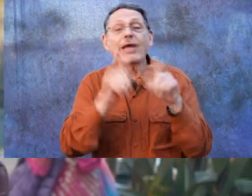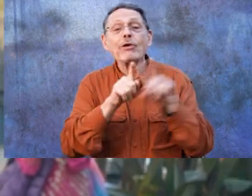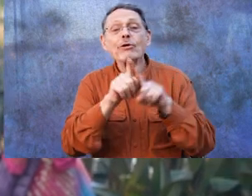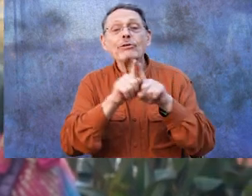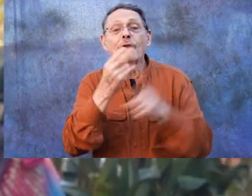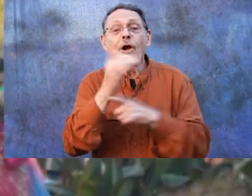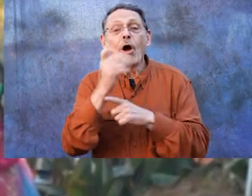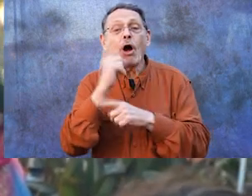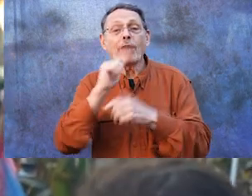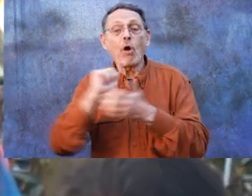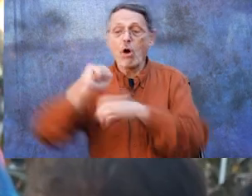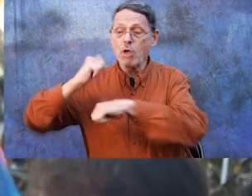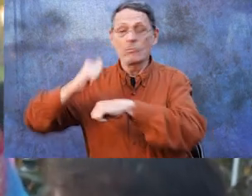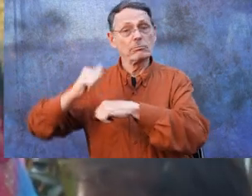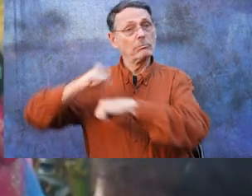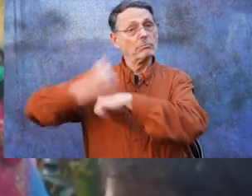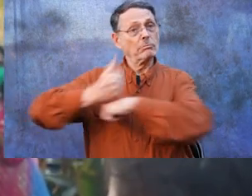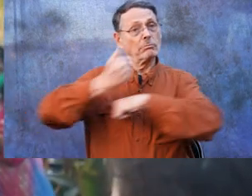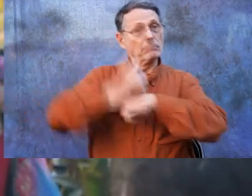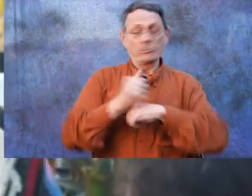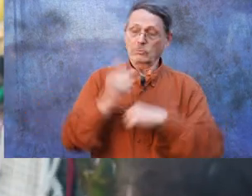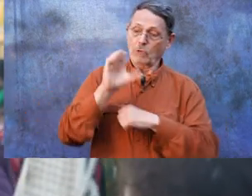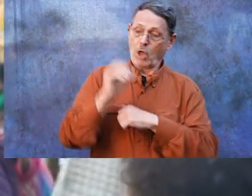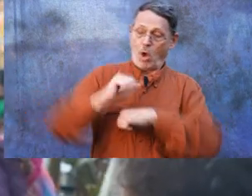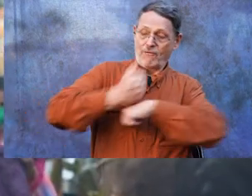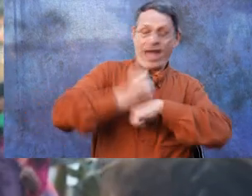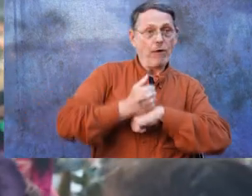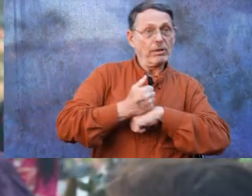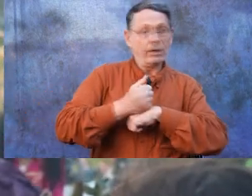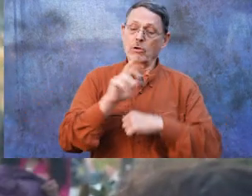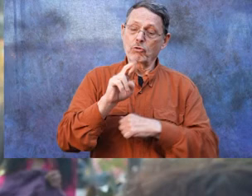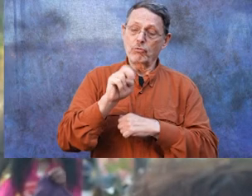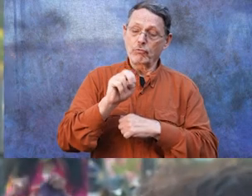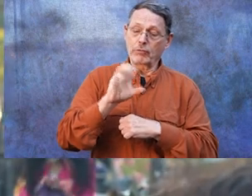you, Starhawk, for co-founding Reclaiming. Thank you.